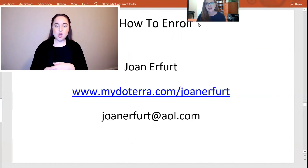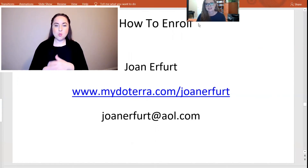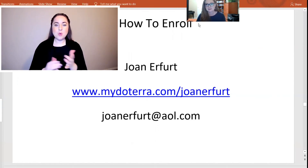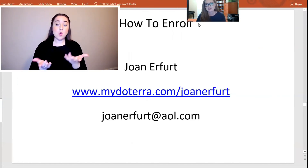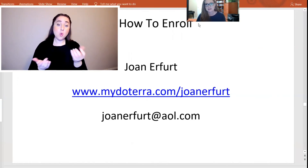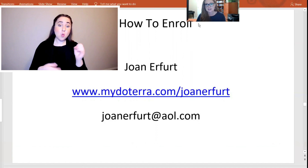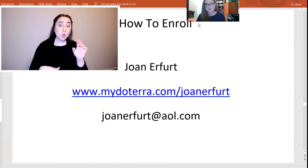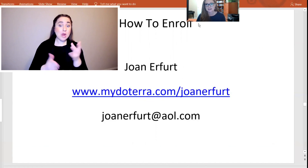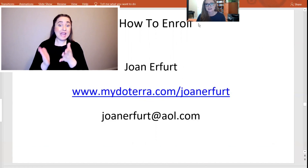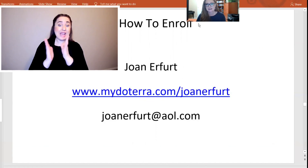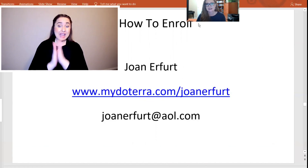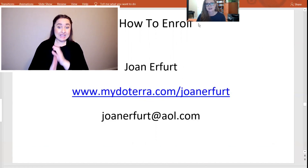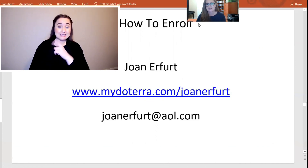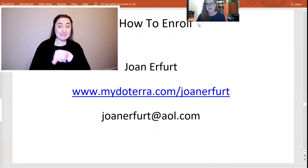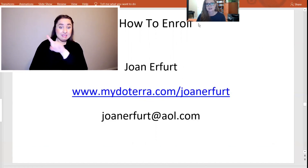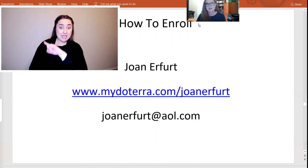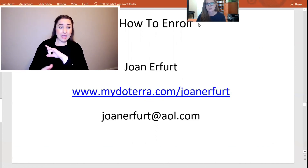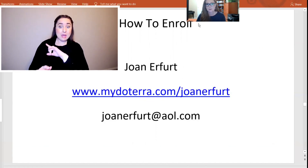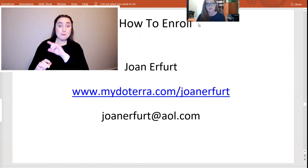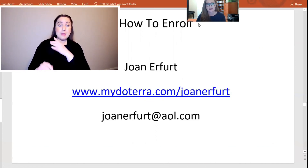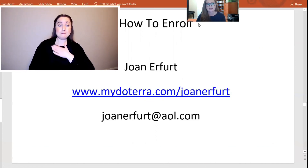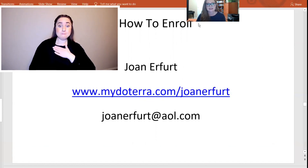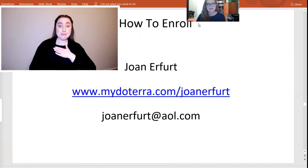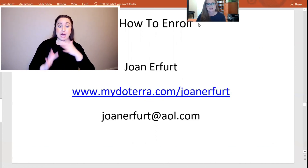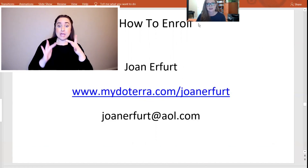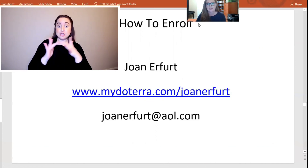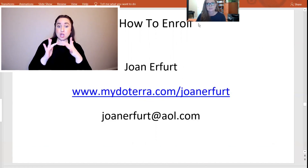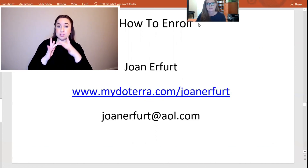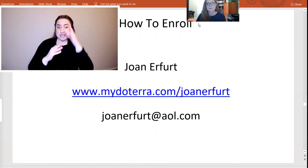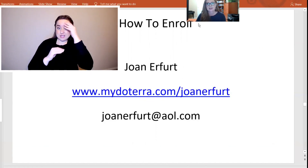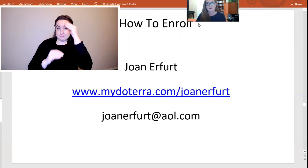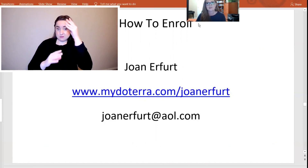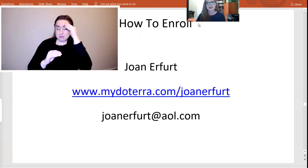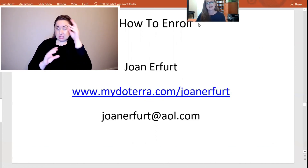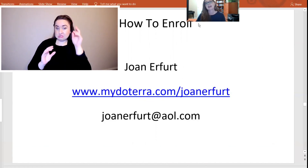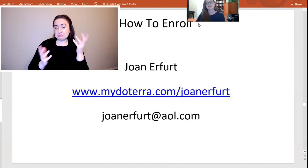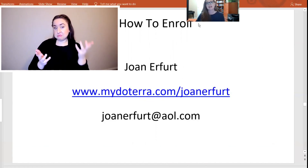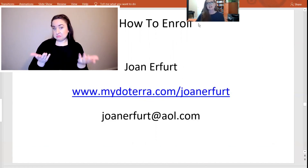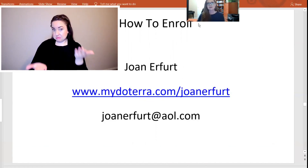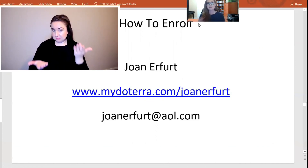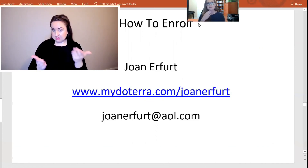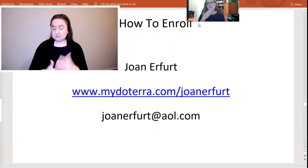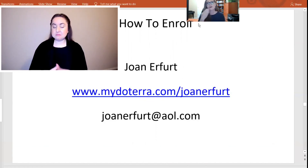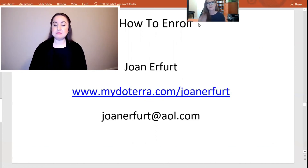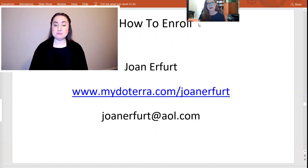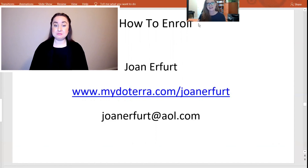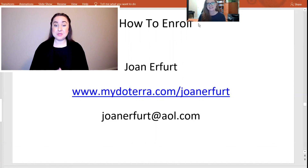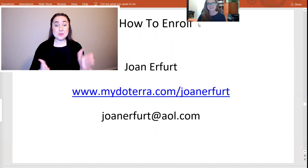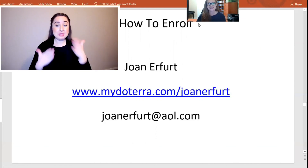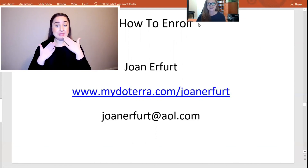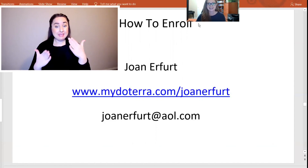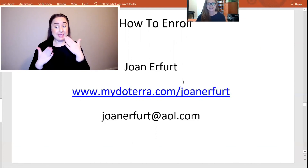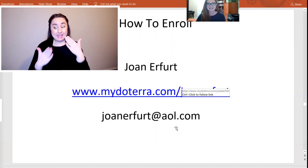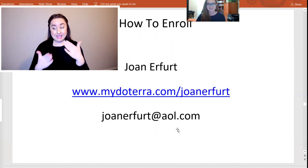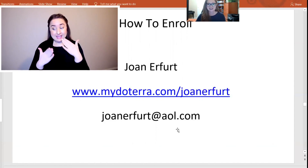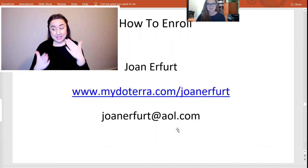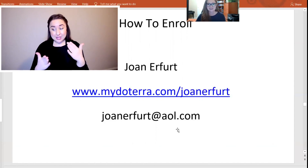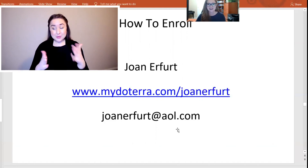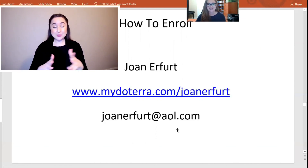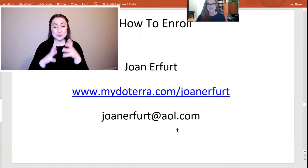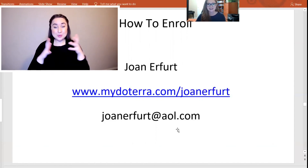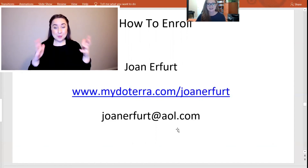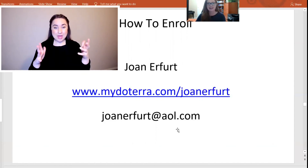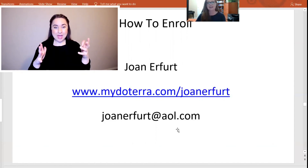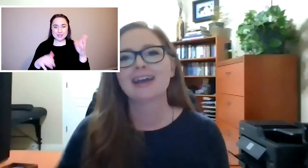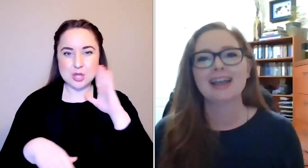my contact information, if that's appropriate. All right, I thank you so much. I can stop